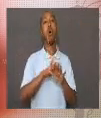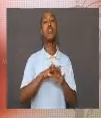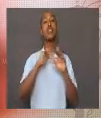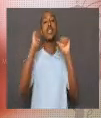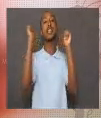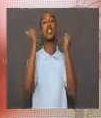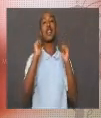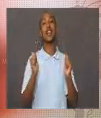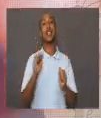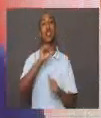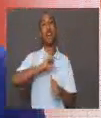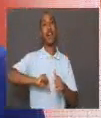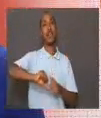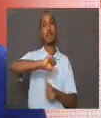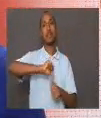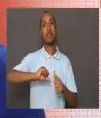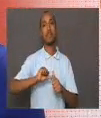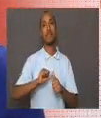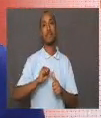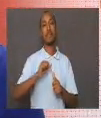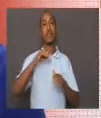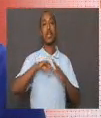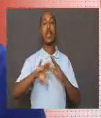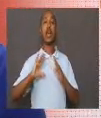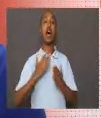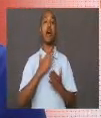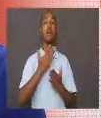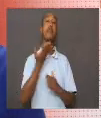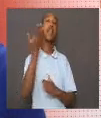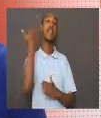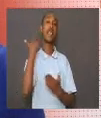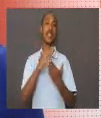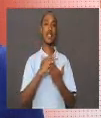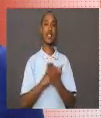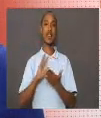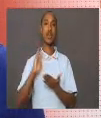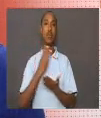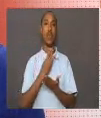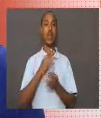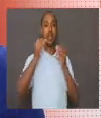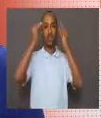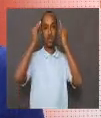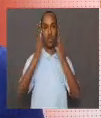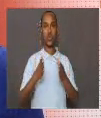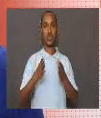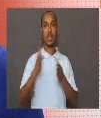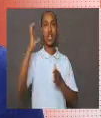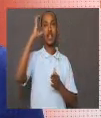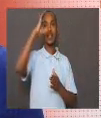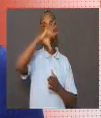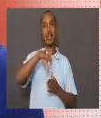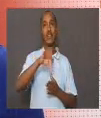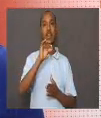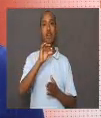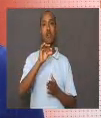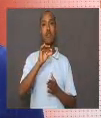structure of the atom. In our previous lesson, we introduced the discovery of